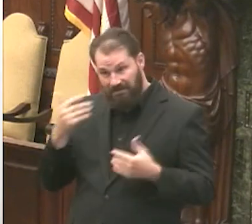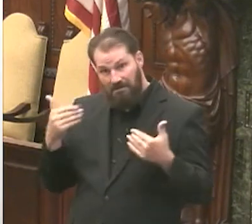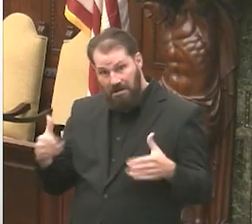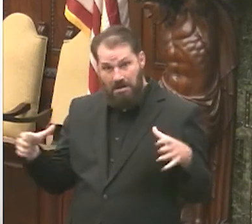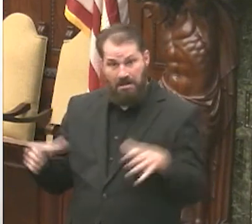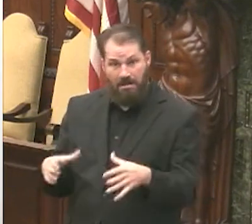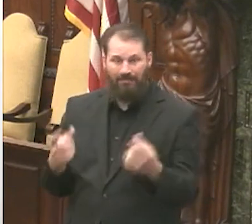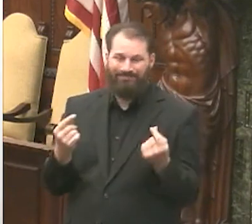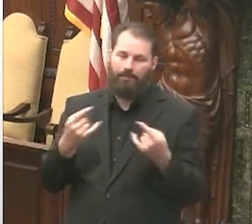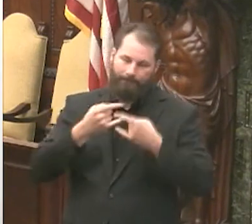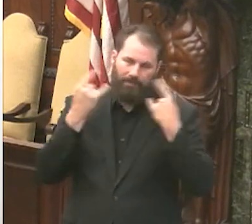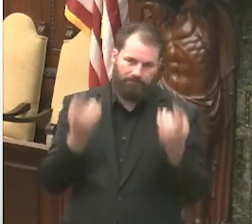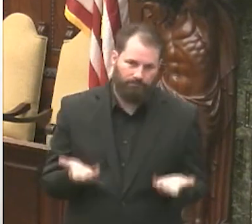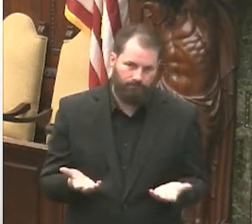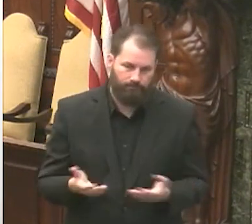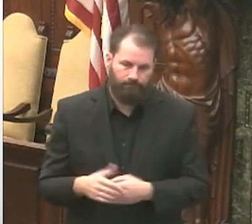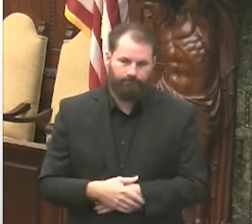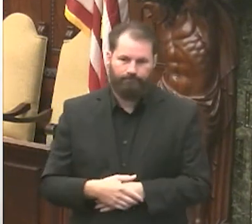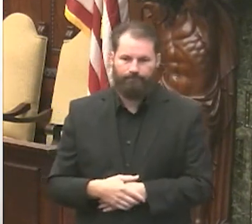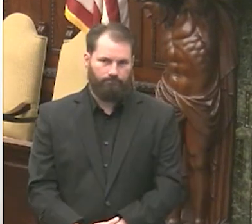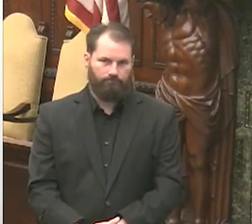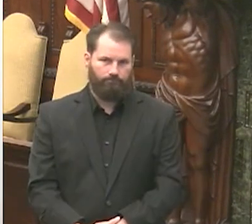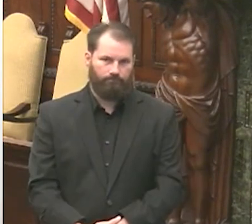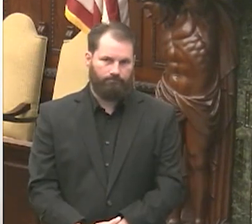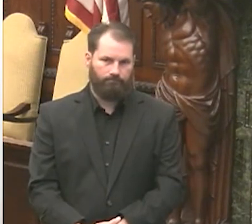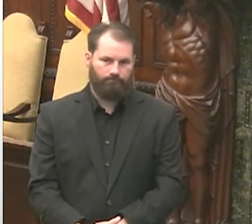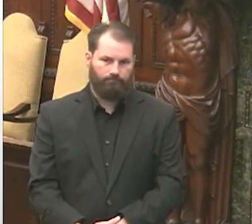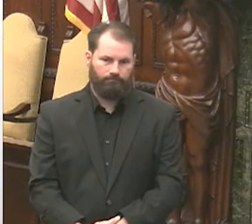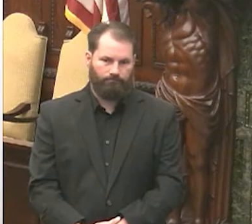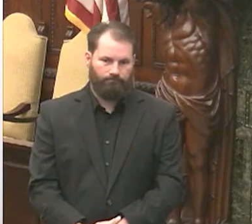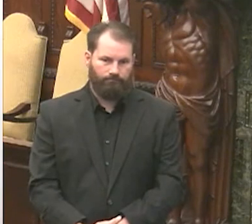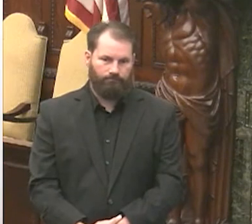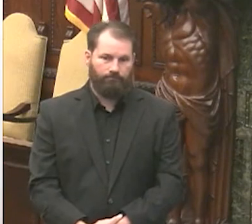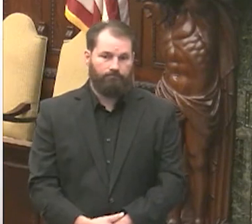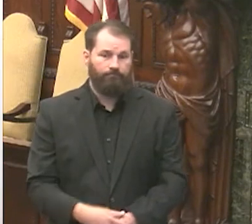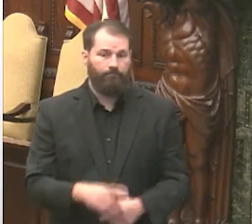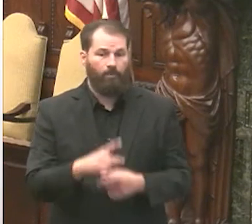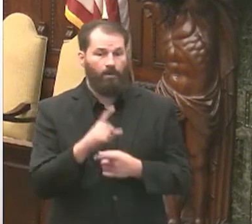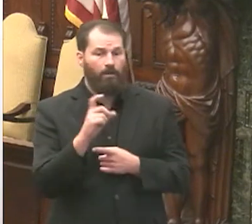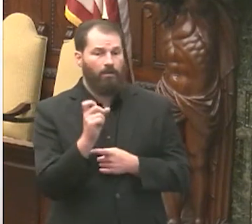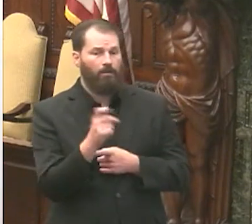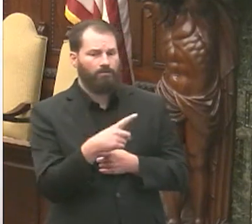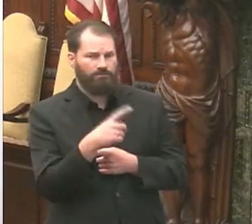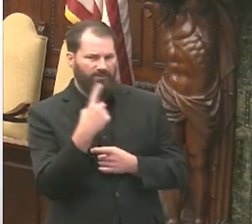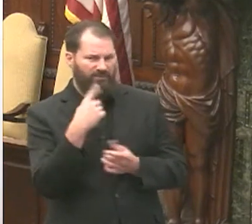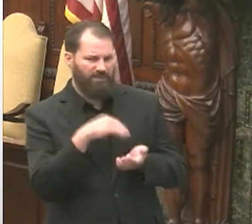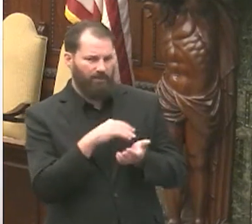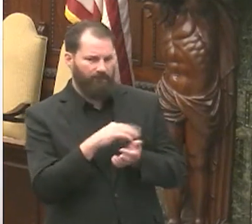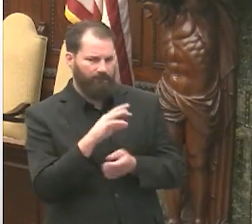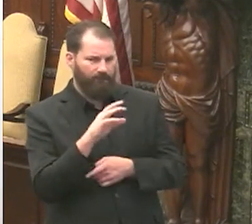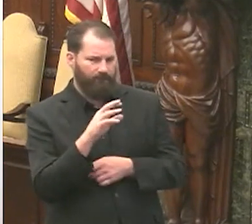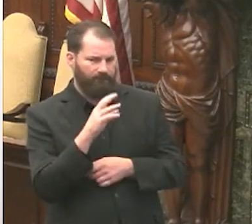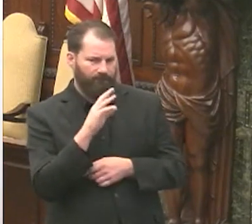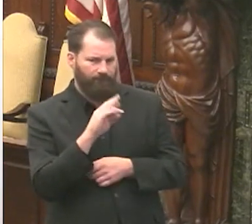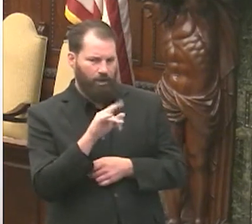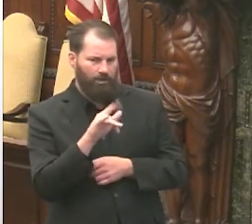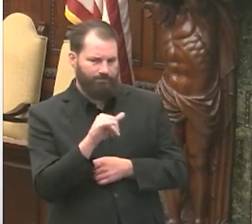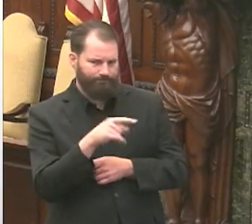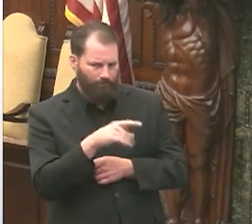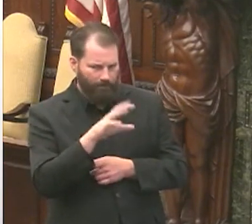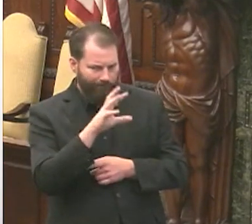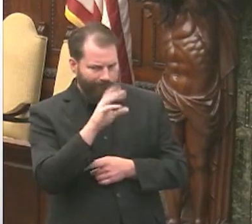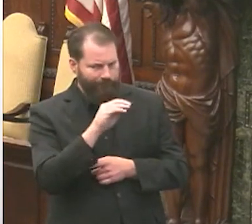our Henny's Figueroa of Univision. The question is to Dr. Farley, and it is whether that 50% allowed for indoor dining will